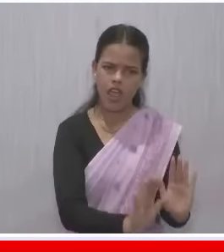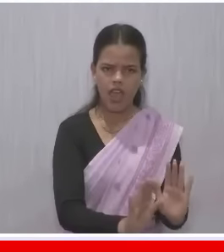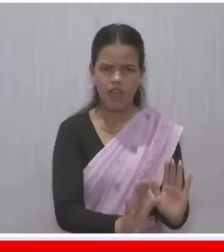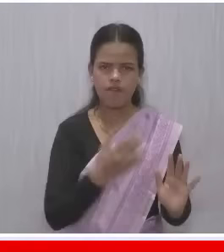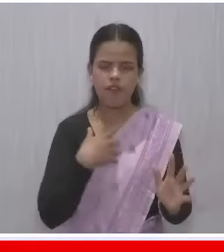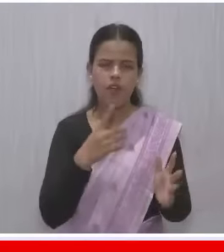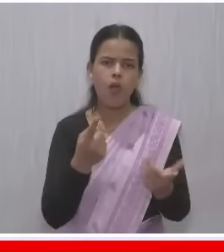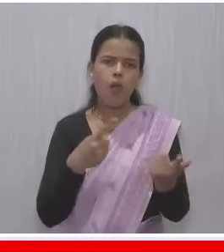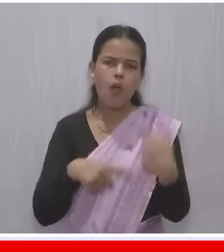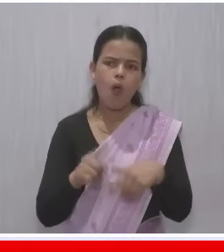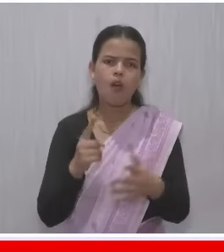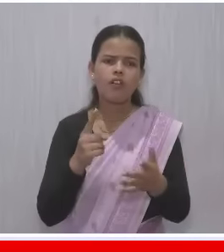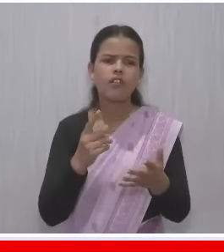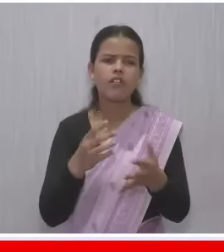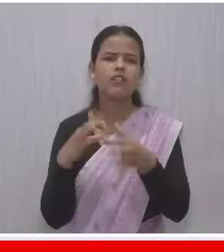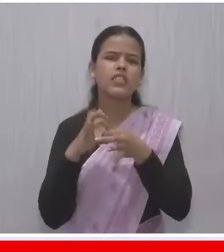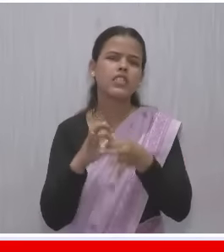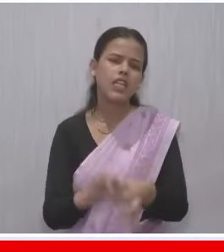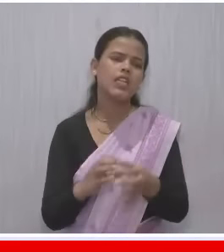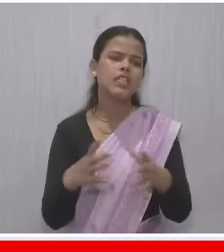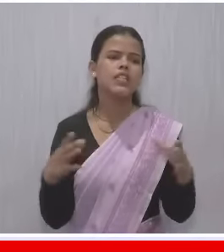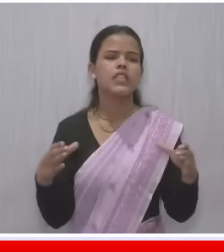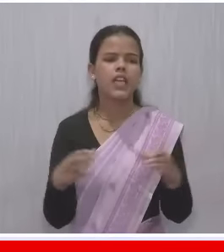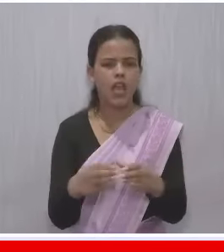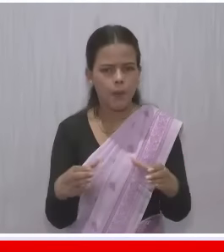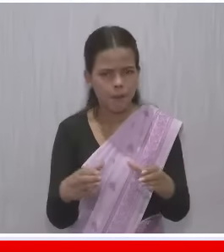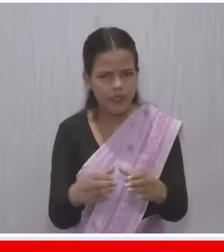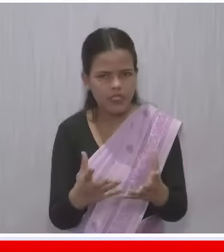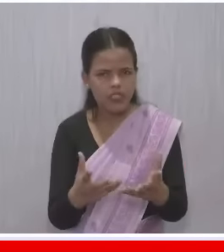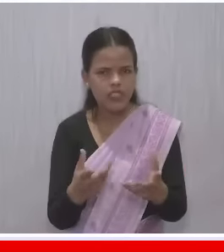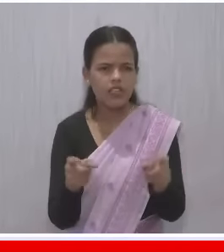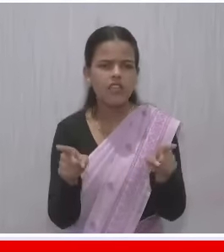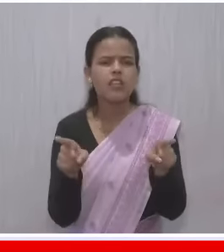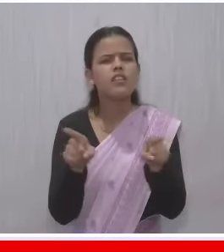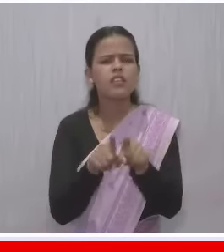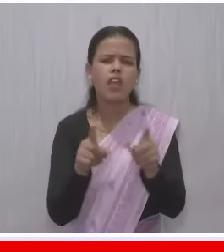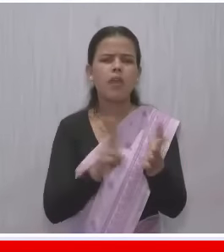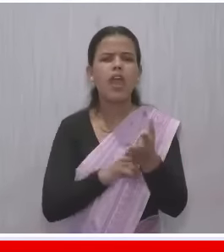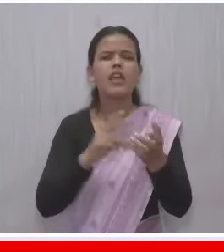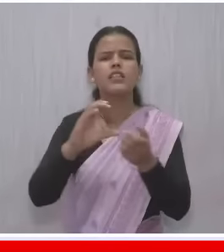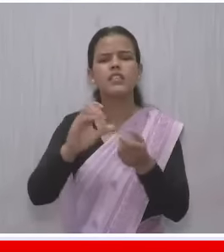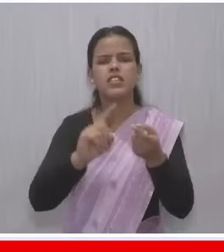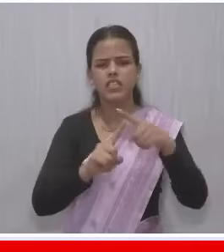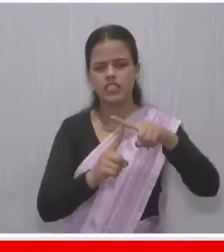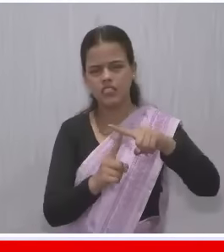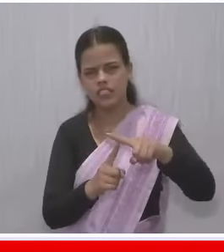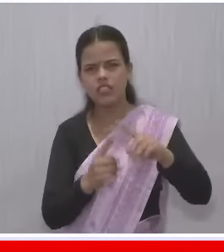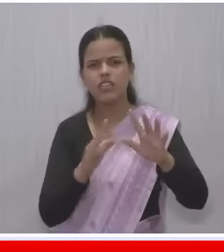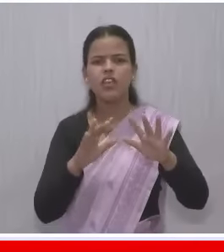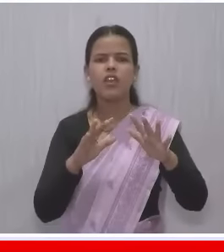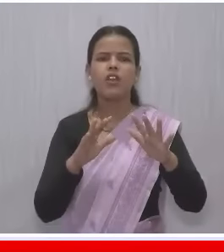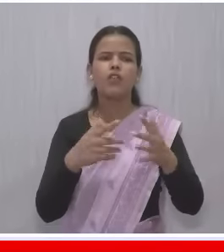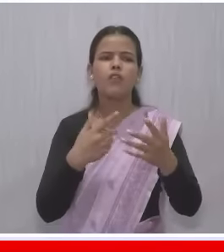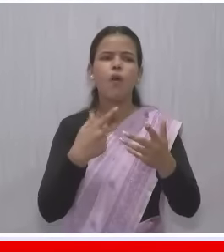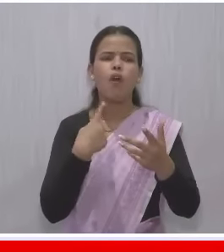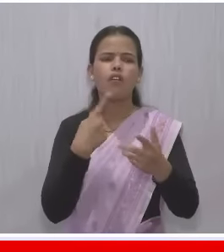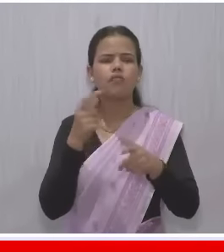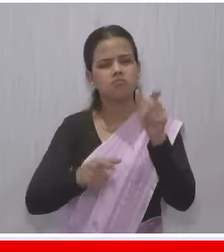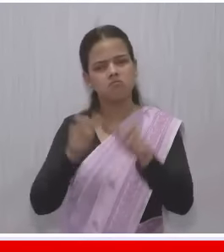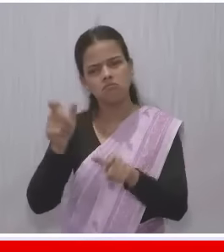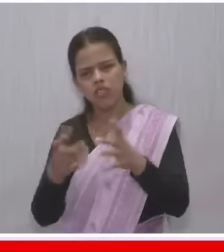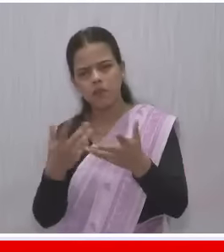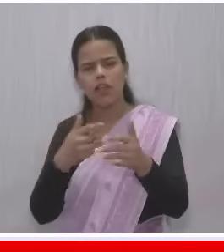also constituted a committee. Similarly, NCT is also mentoring people.